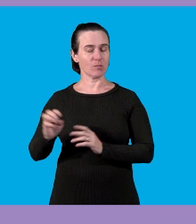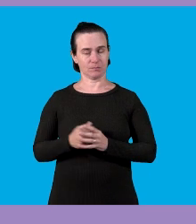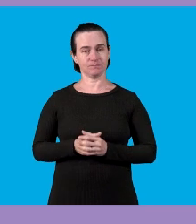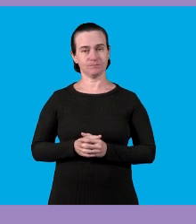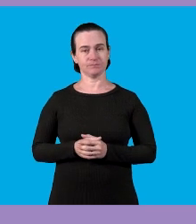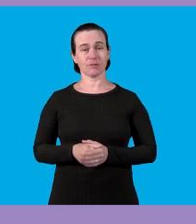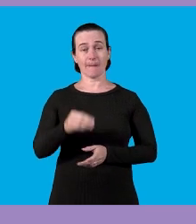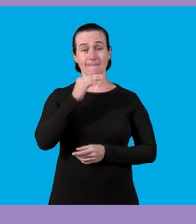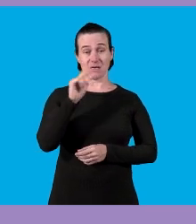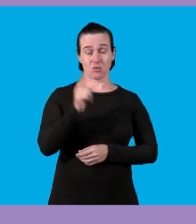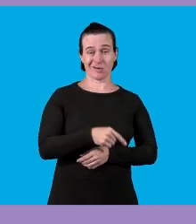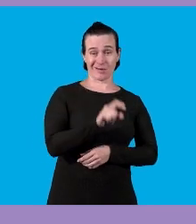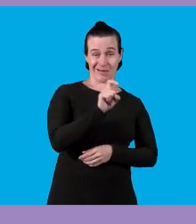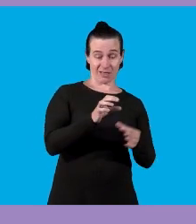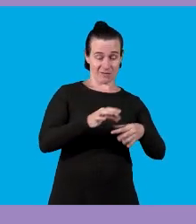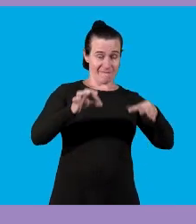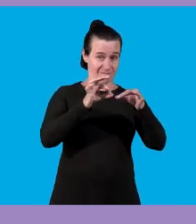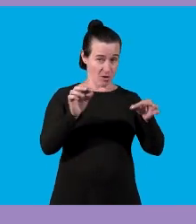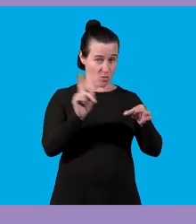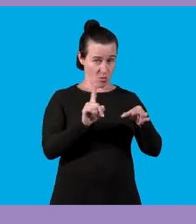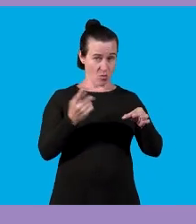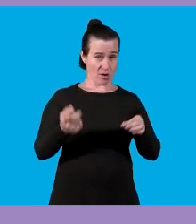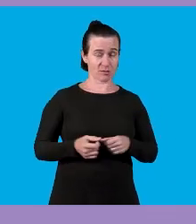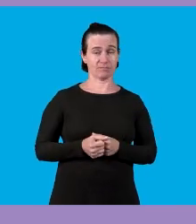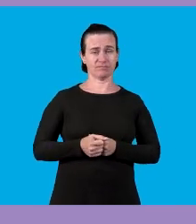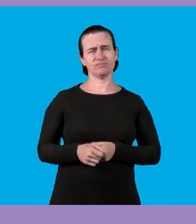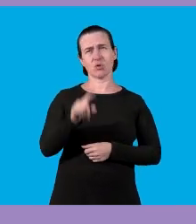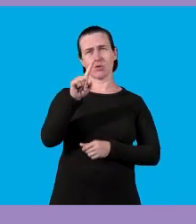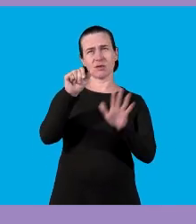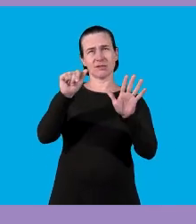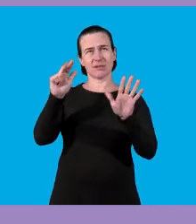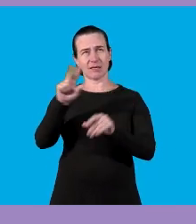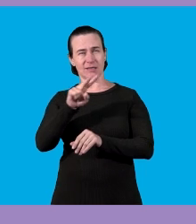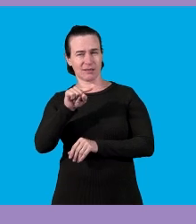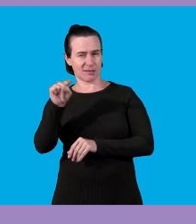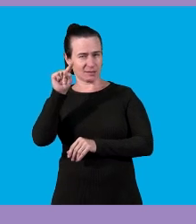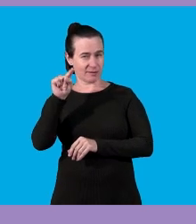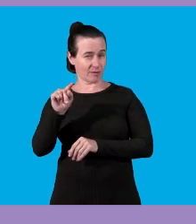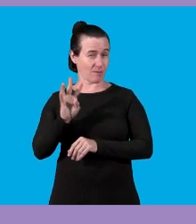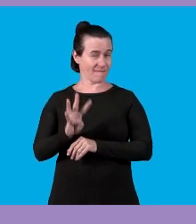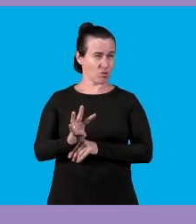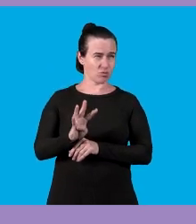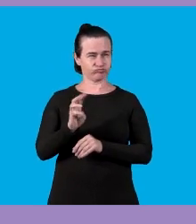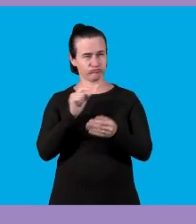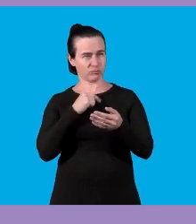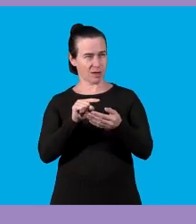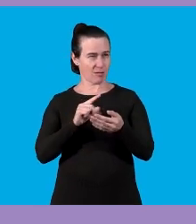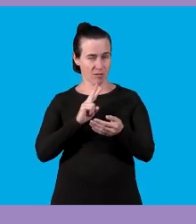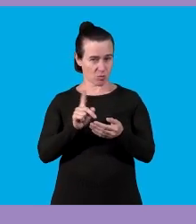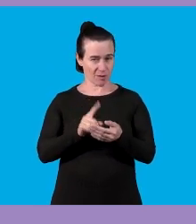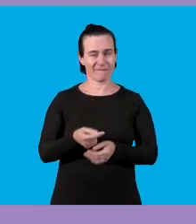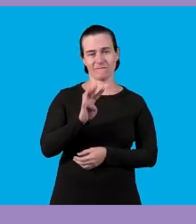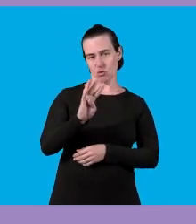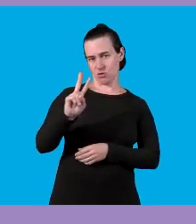by 4, and therefore our x value would be 168 divided by 4, which gives